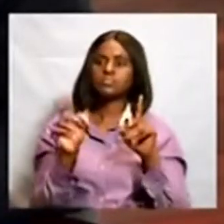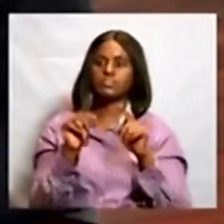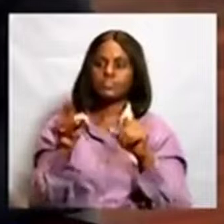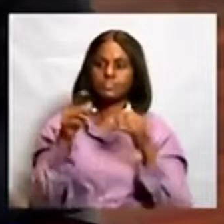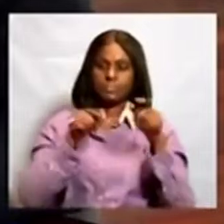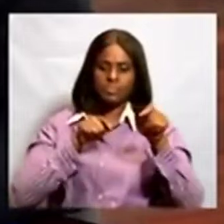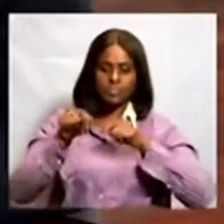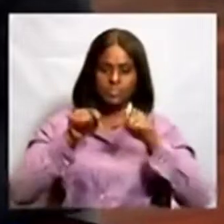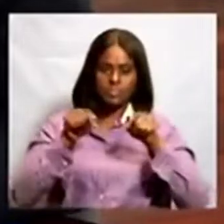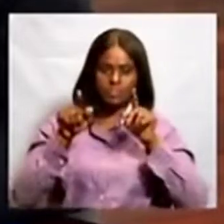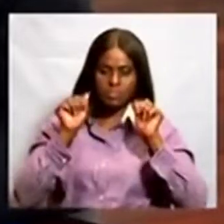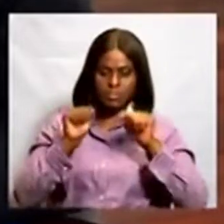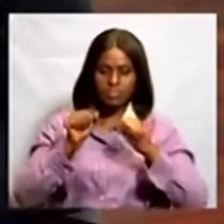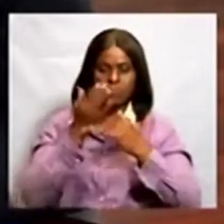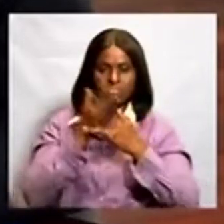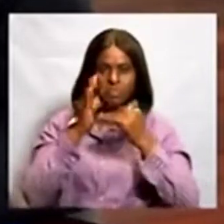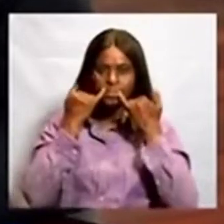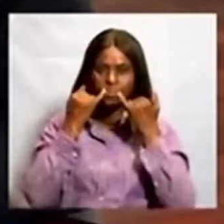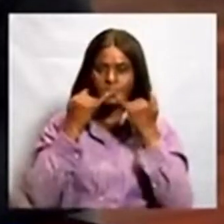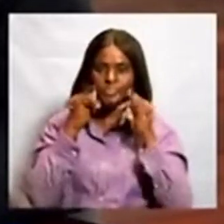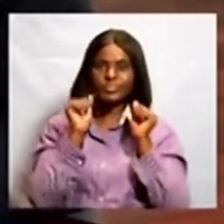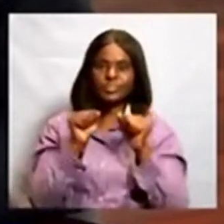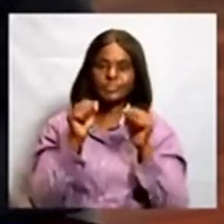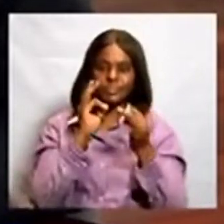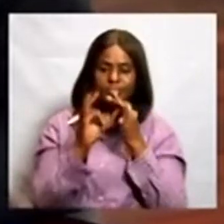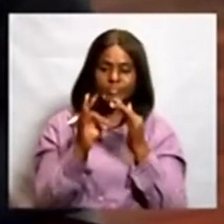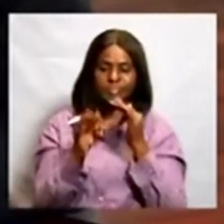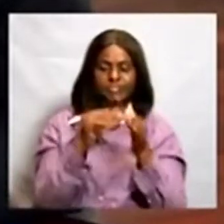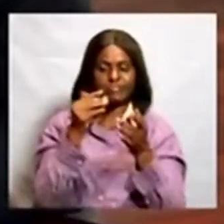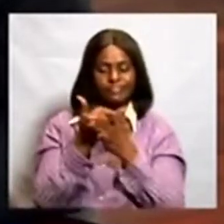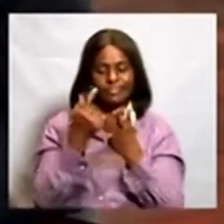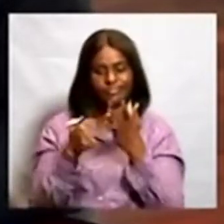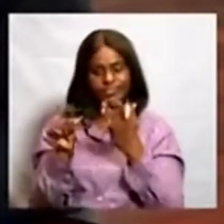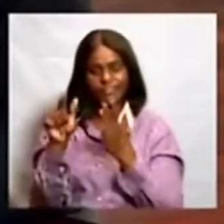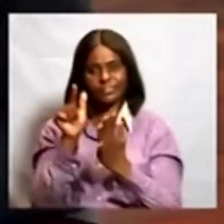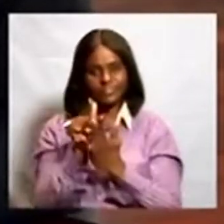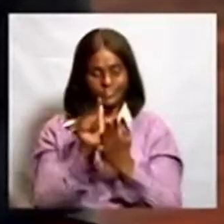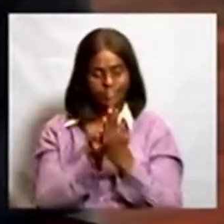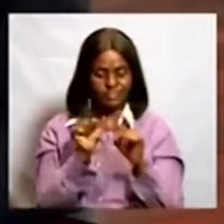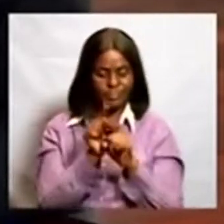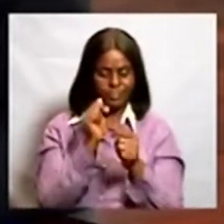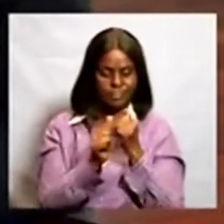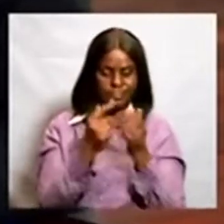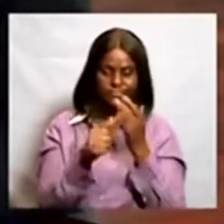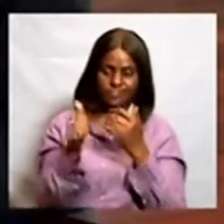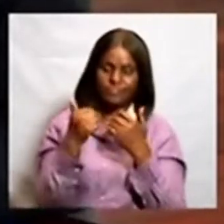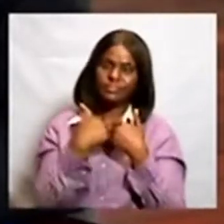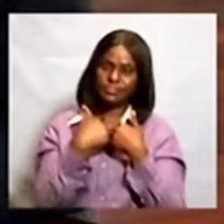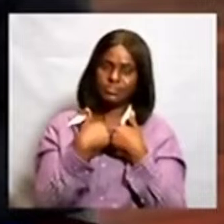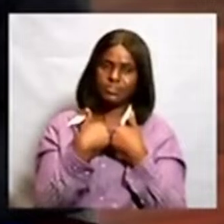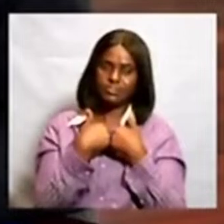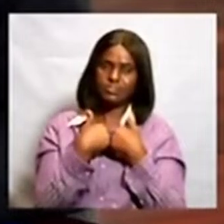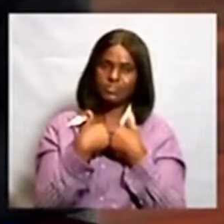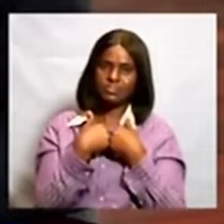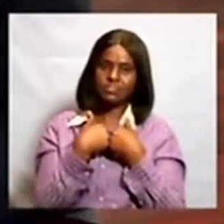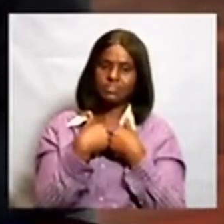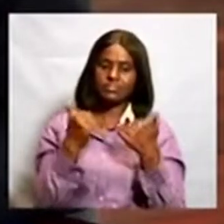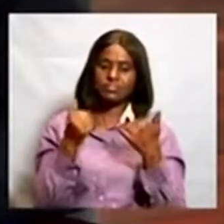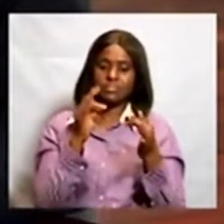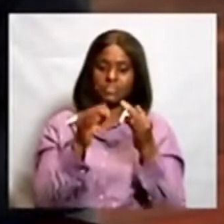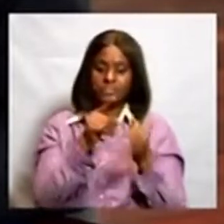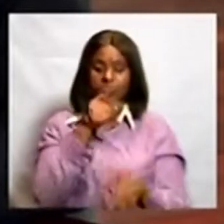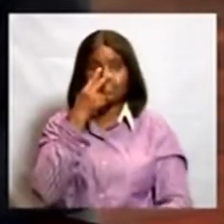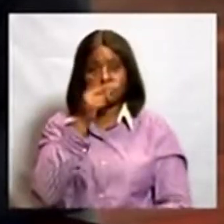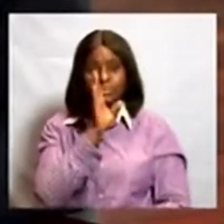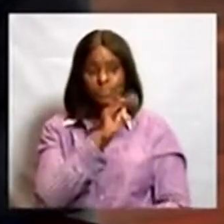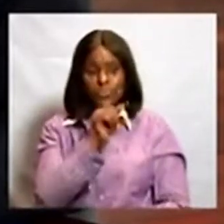data controller can share information if it is a requirement of a law to which they are subject. Now, if you notice